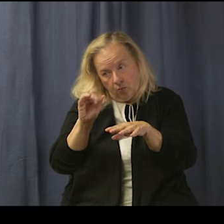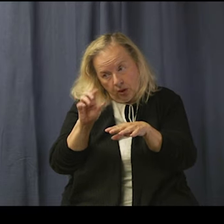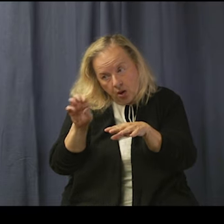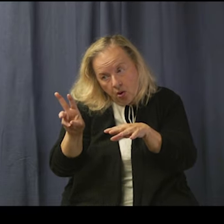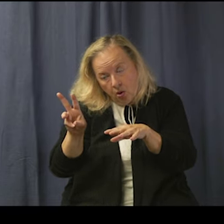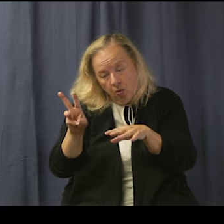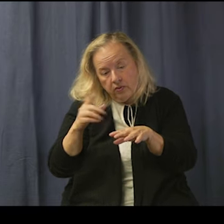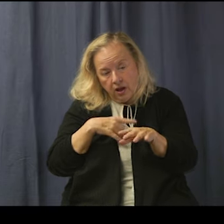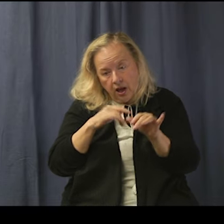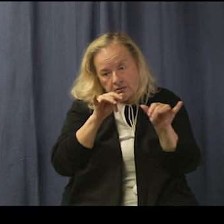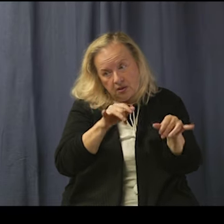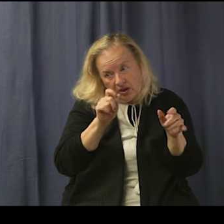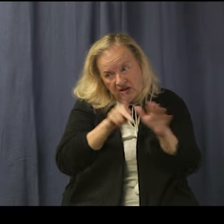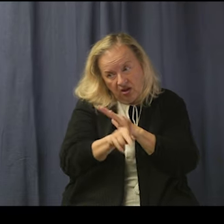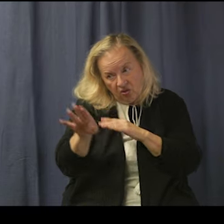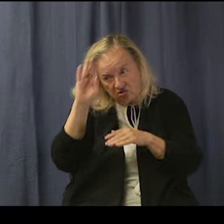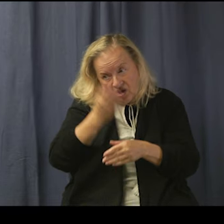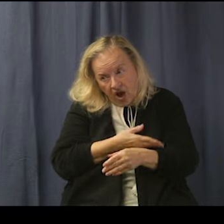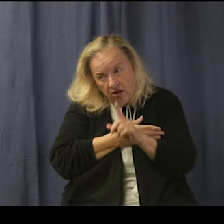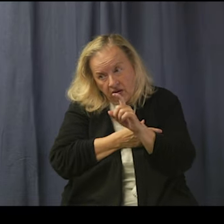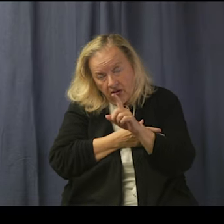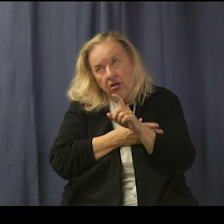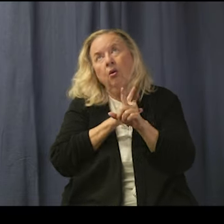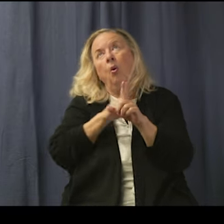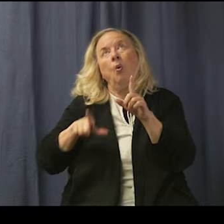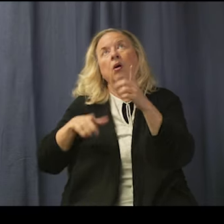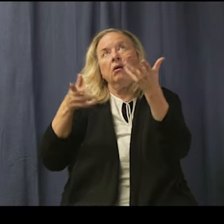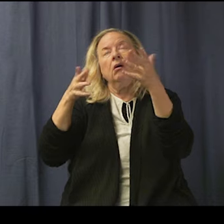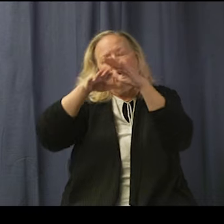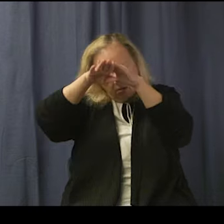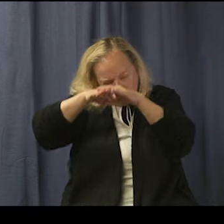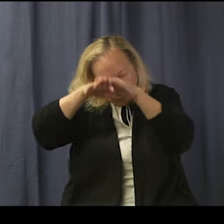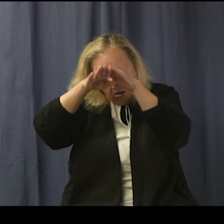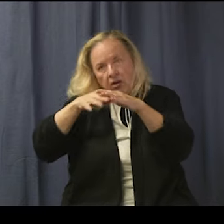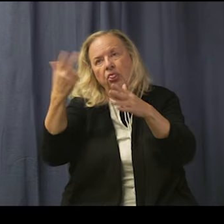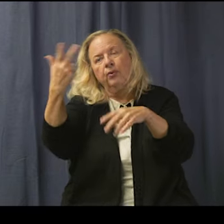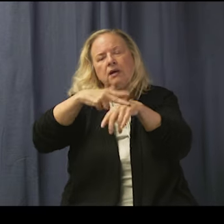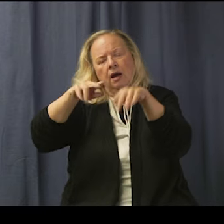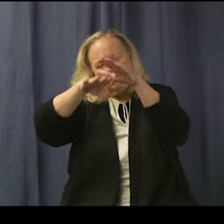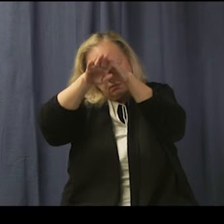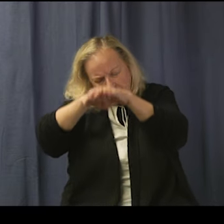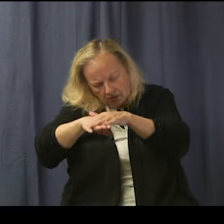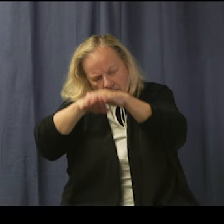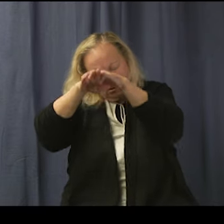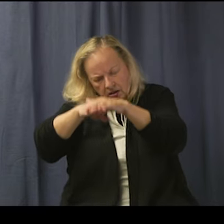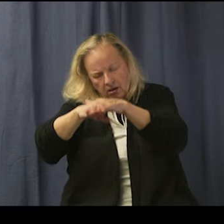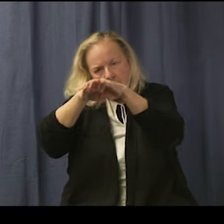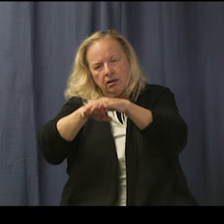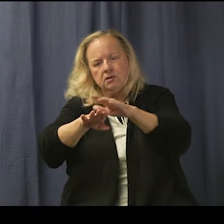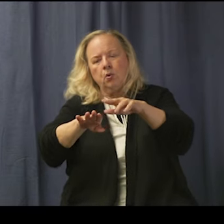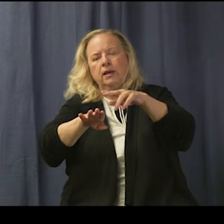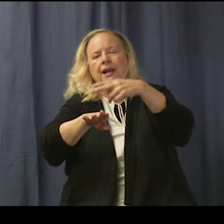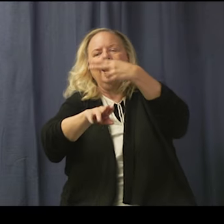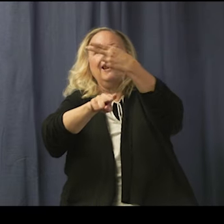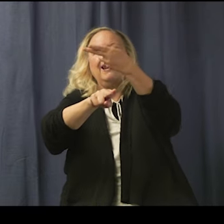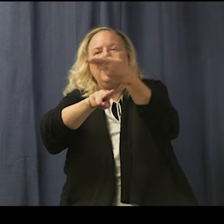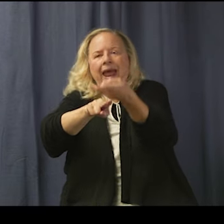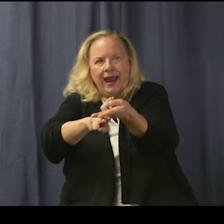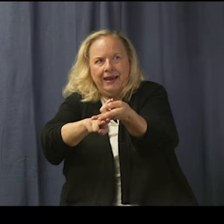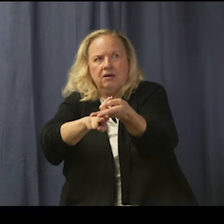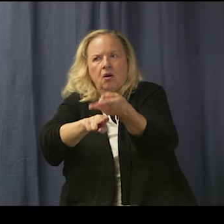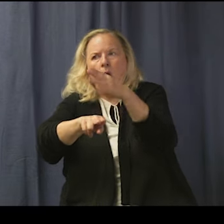I sojourned by killing her son? And he stretches himself upon the child three times and cried unto the Lord and said, O Lord, my God, I pray you, let